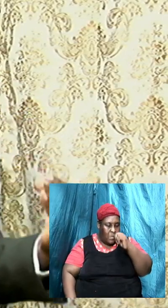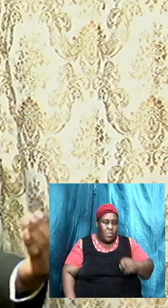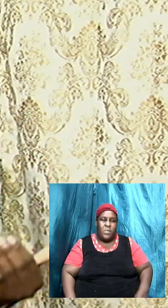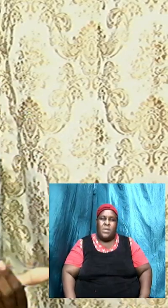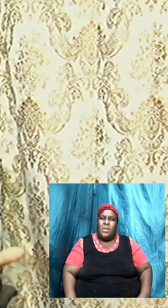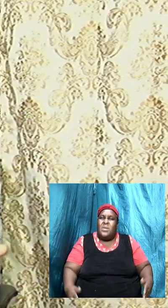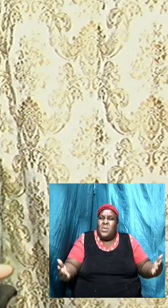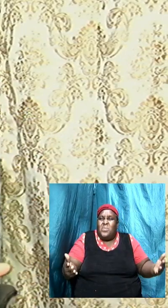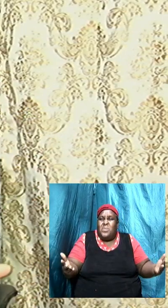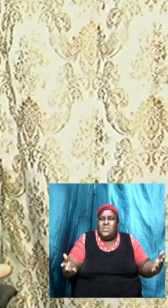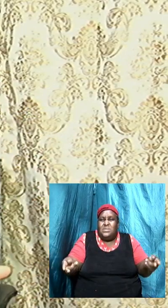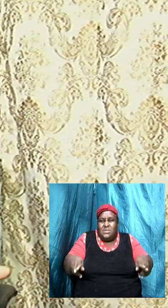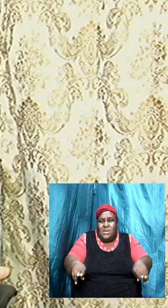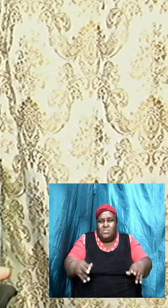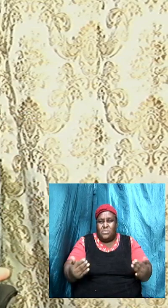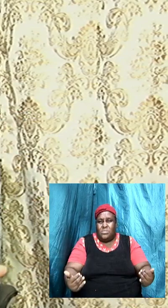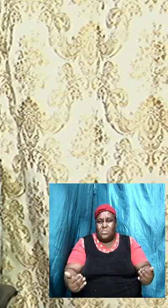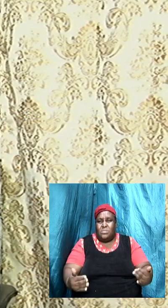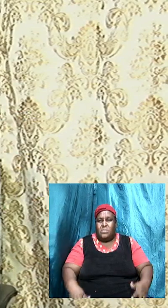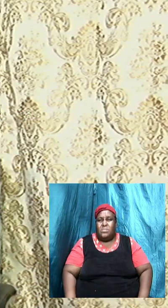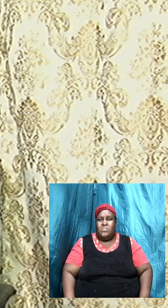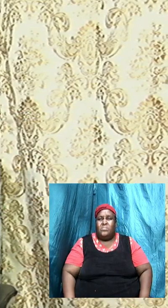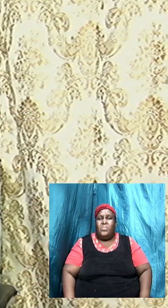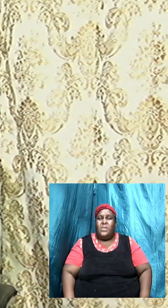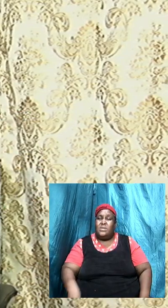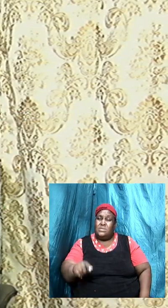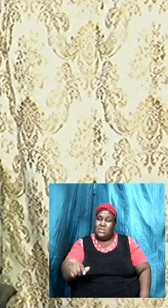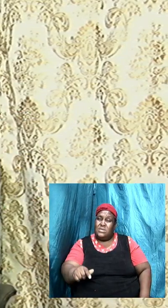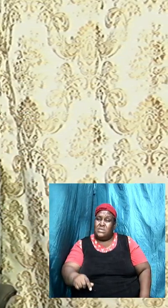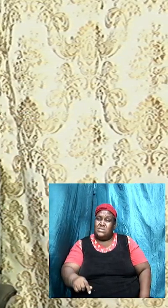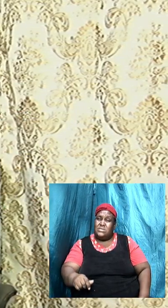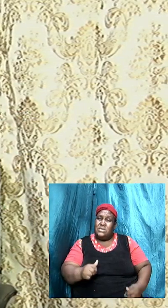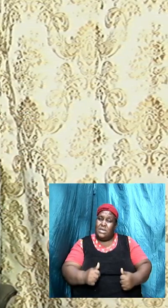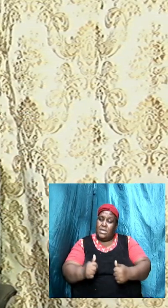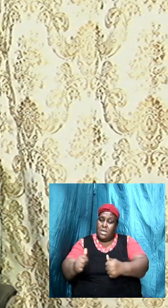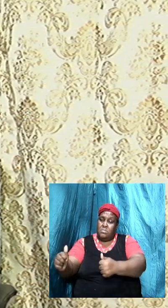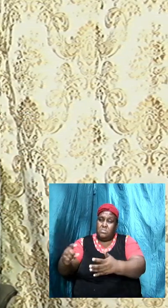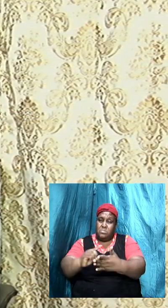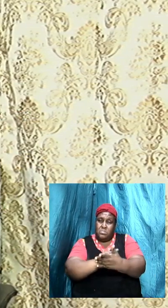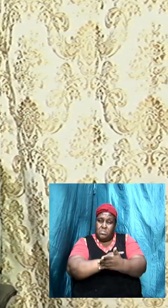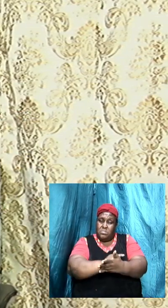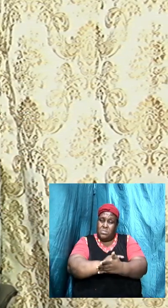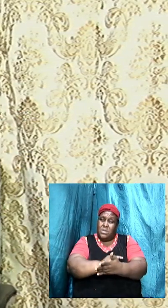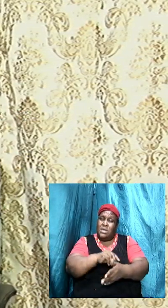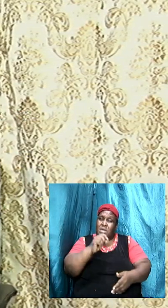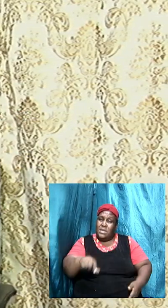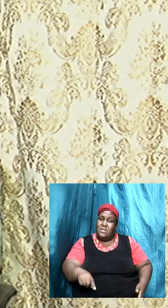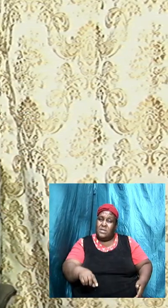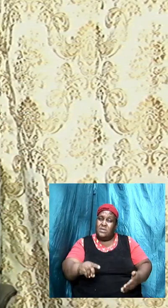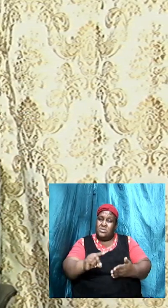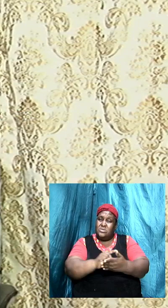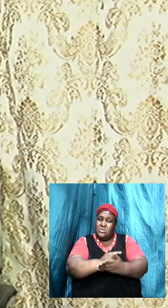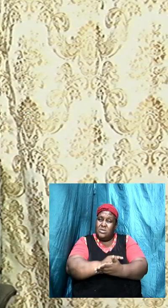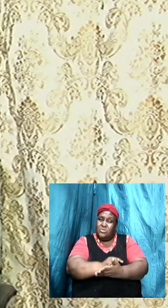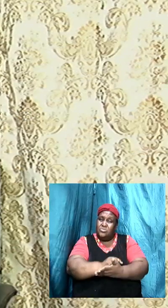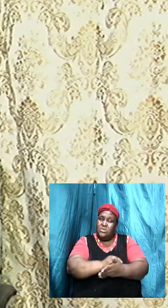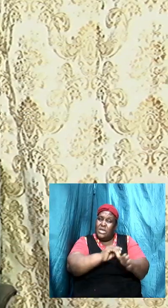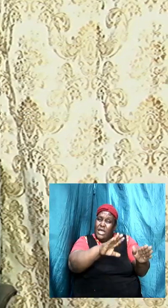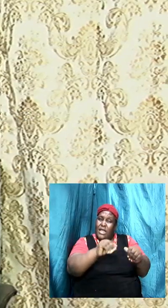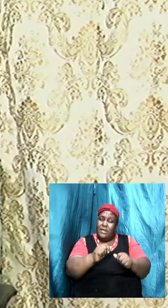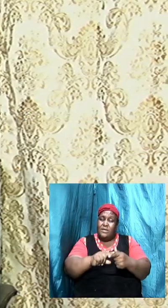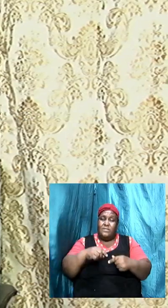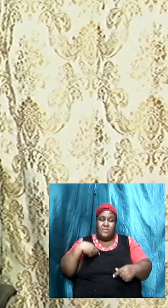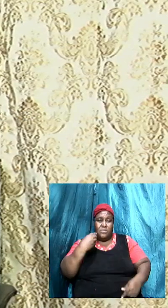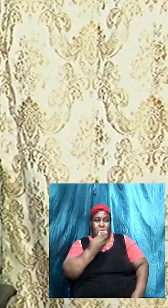What is happening now? This apostles' doctrine, this doctrine that was left to